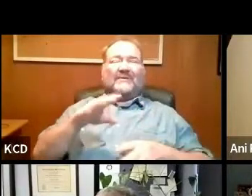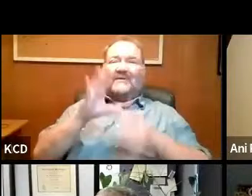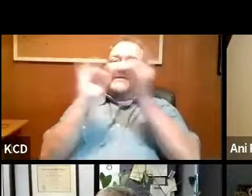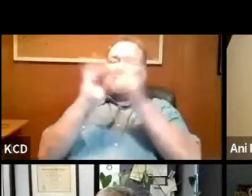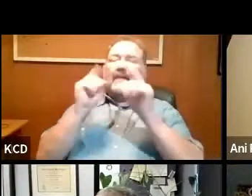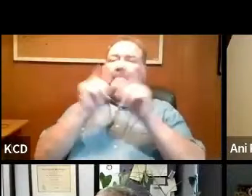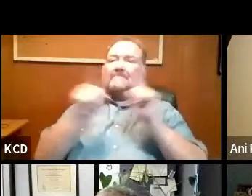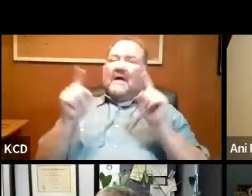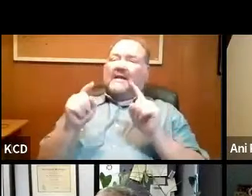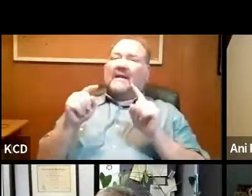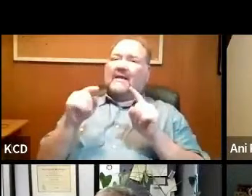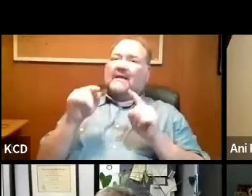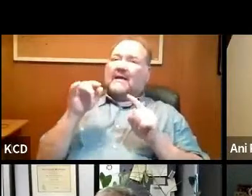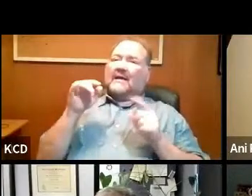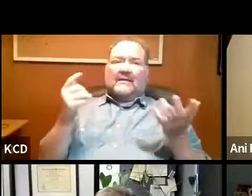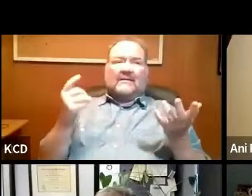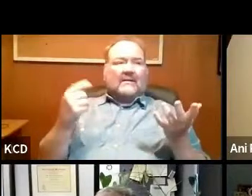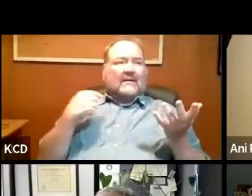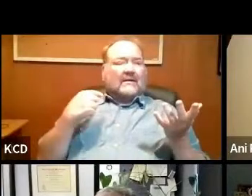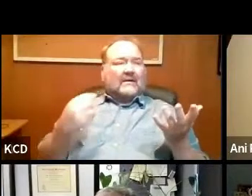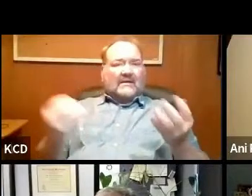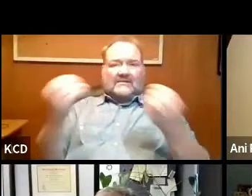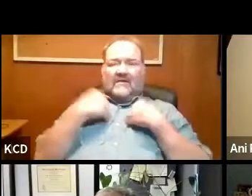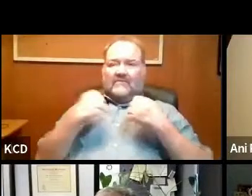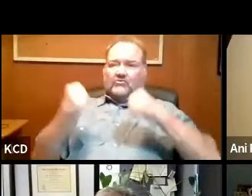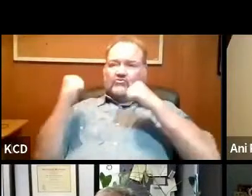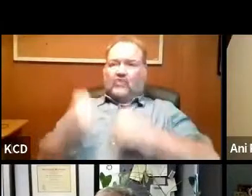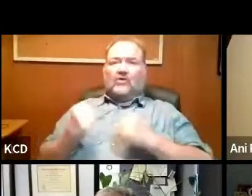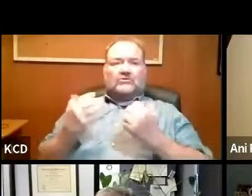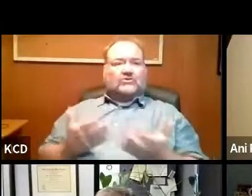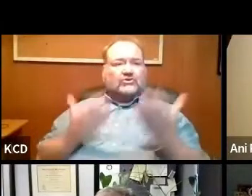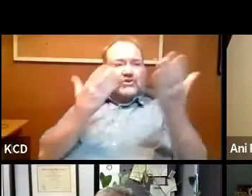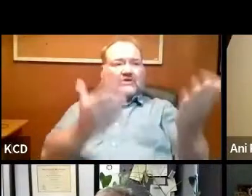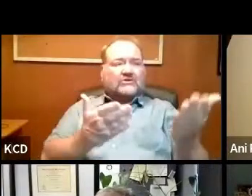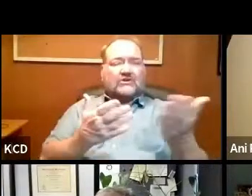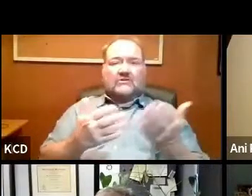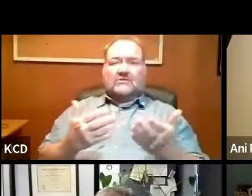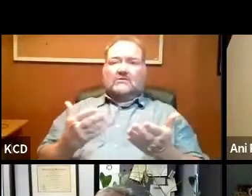But I mean, that's kind of where we are. We've been given a strong suggestion